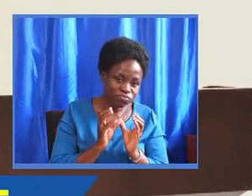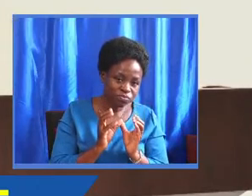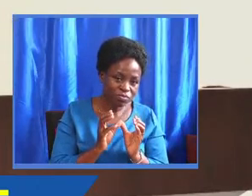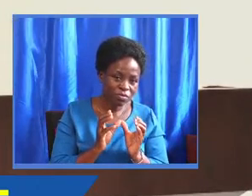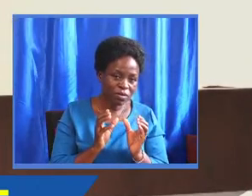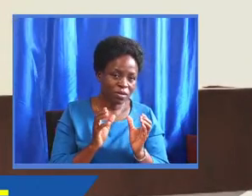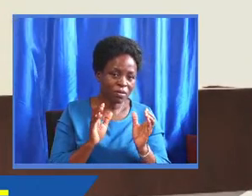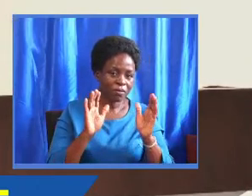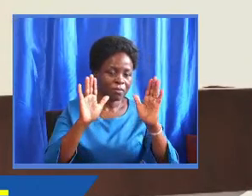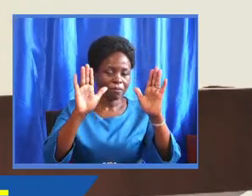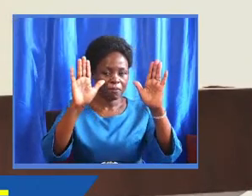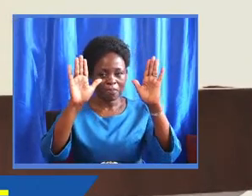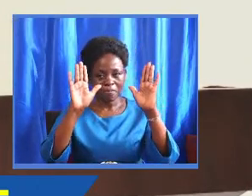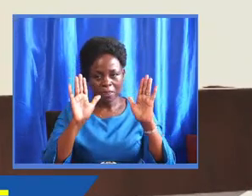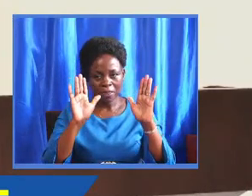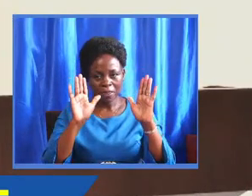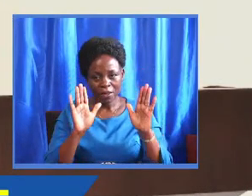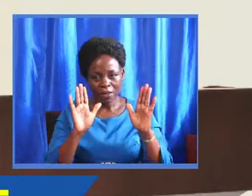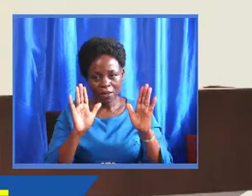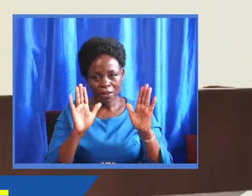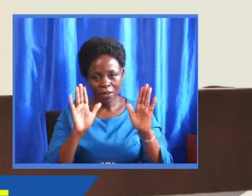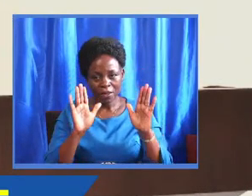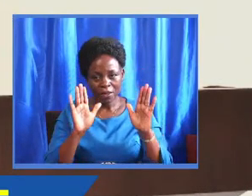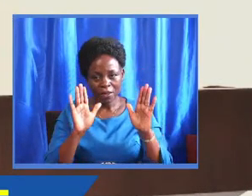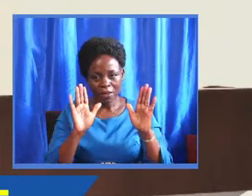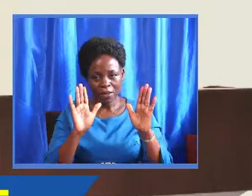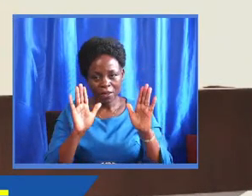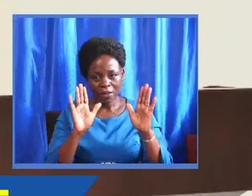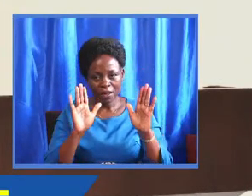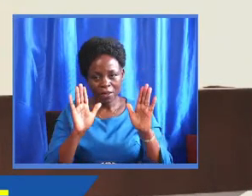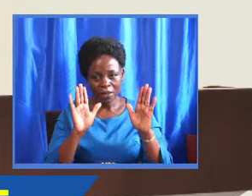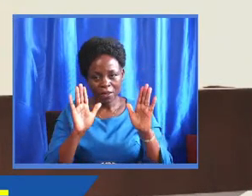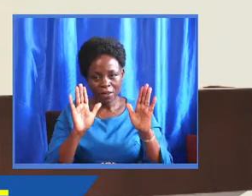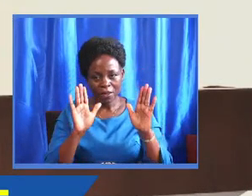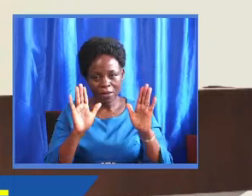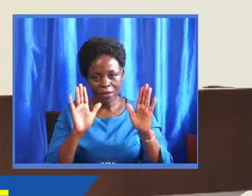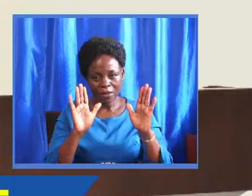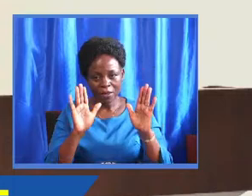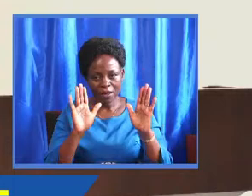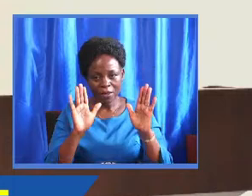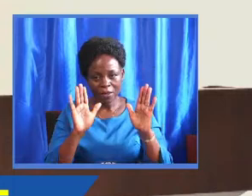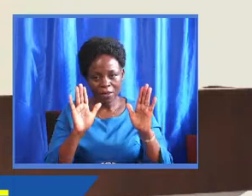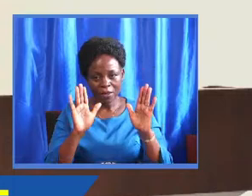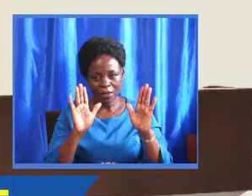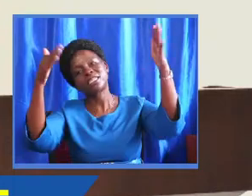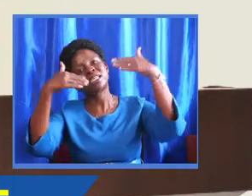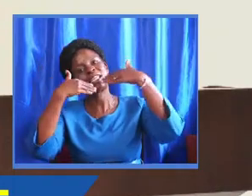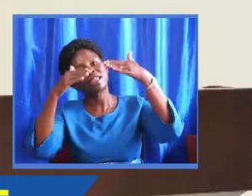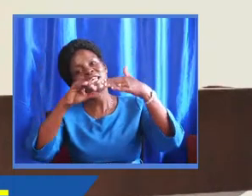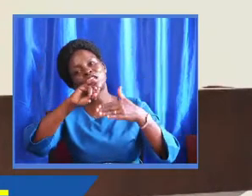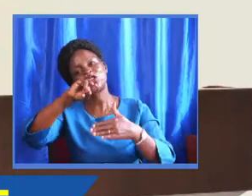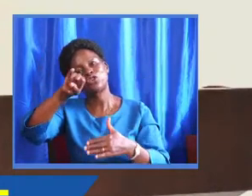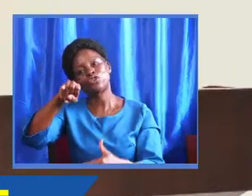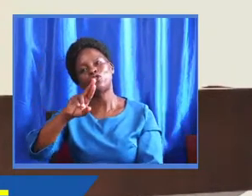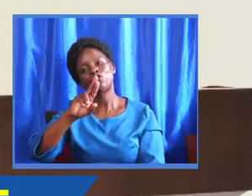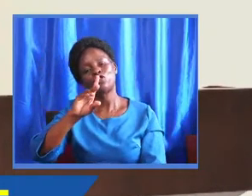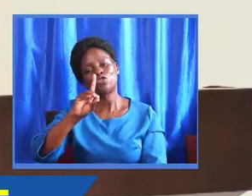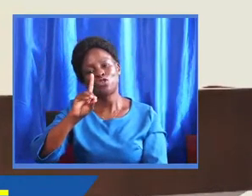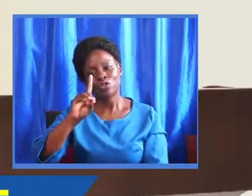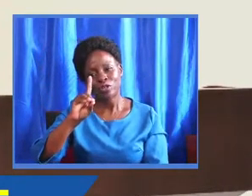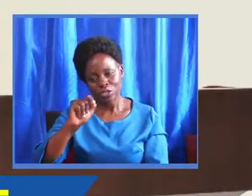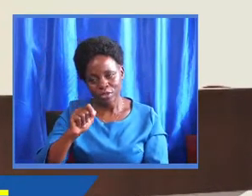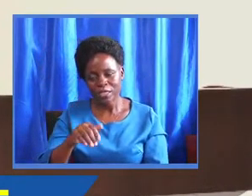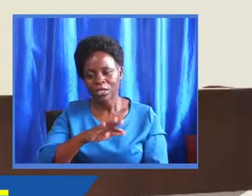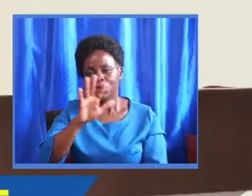wonderful insights that you've given us today. And we appreciate your gesture. Thank you, Judy. Thank you very much.